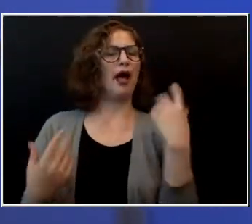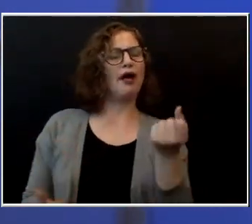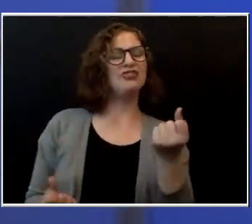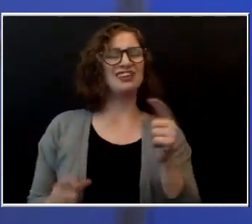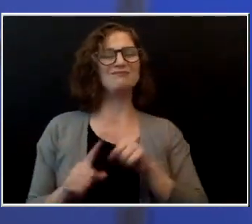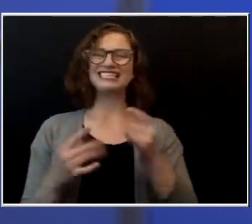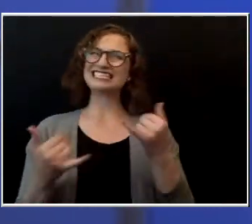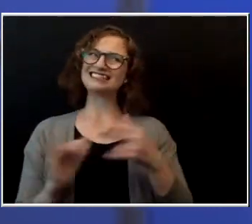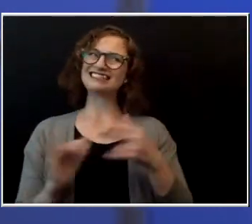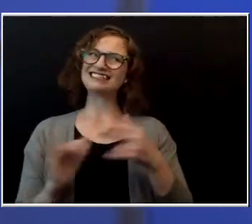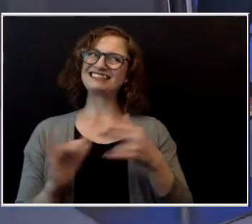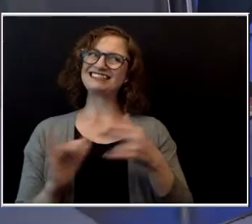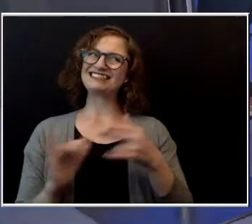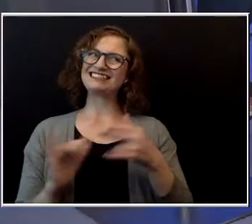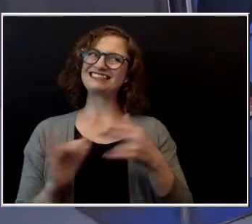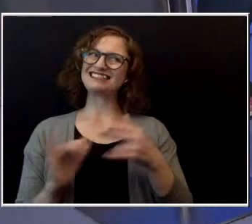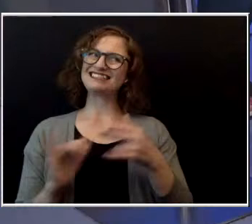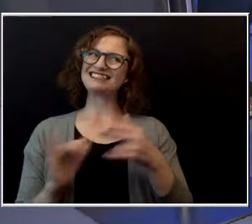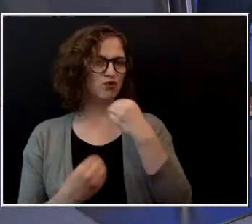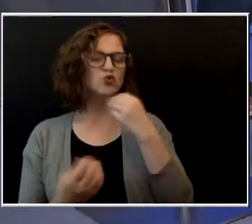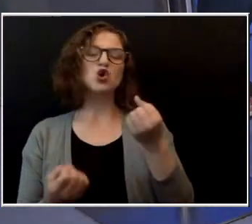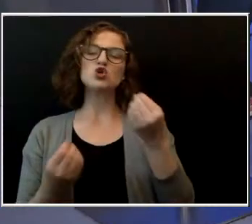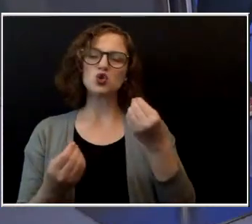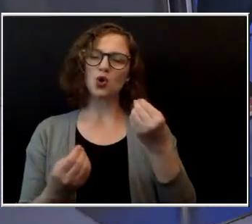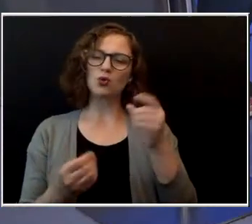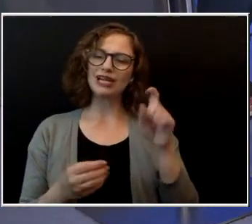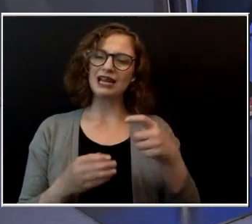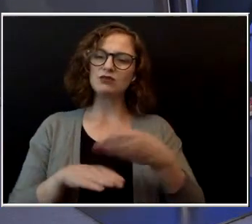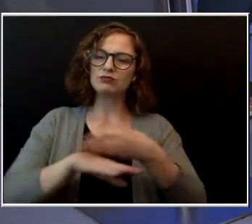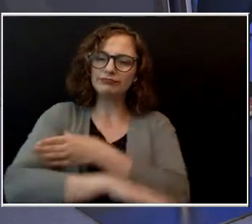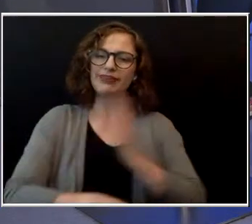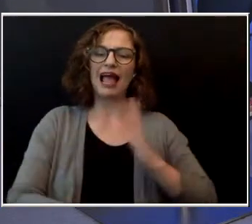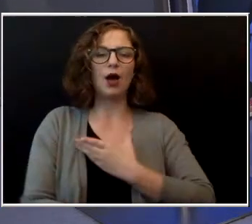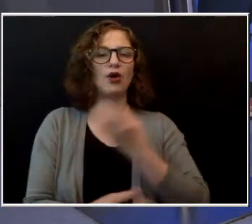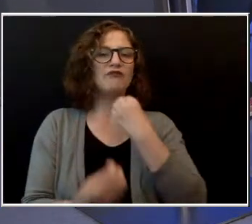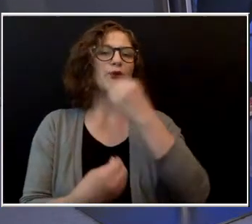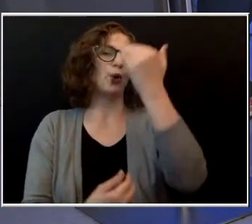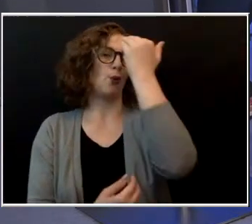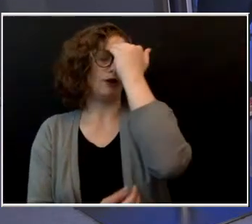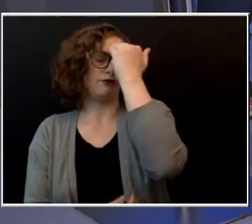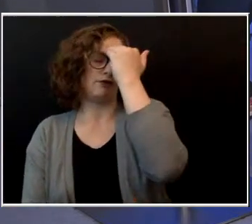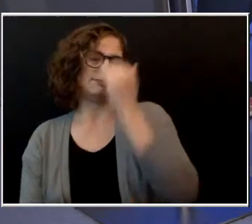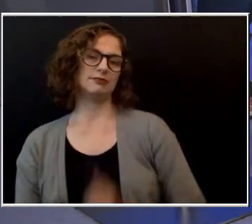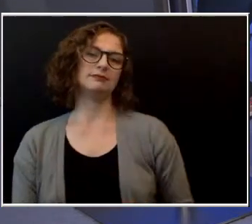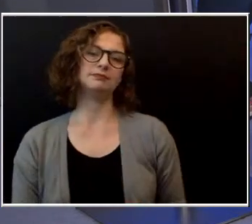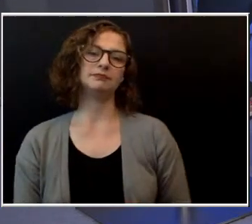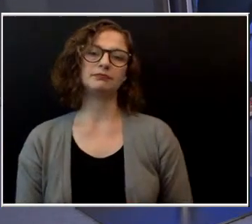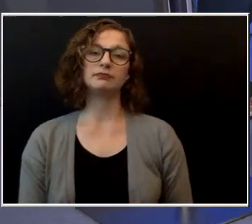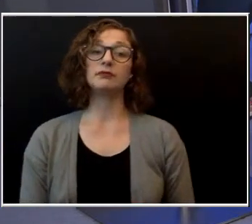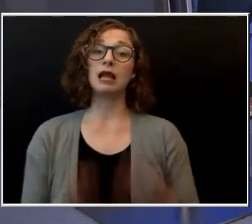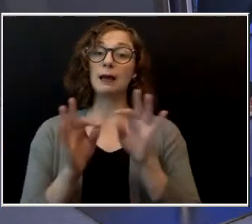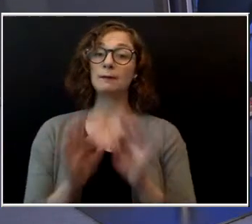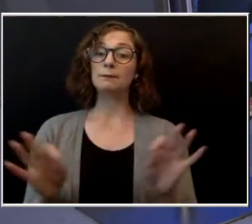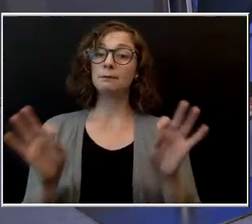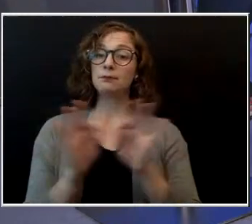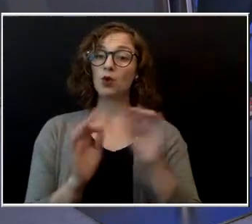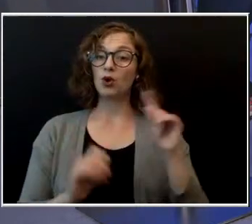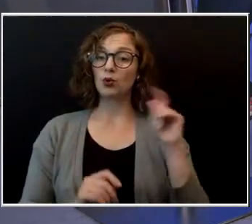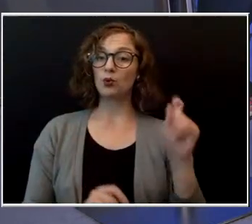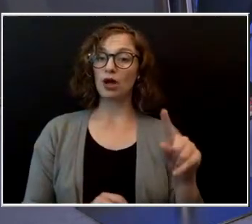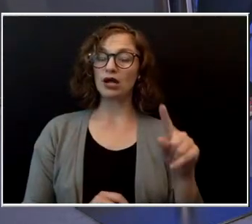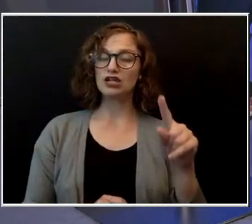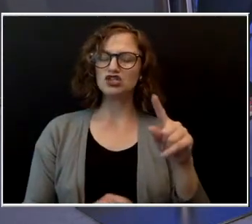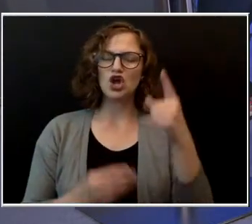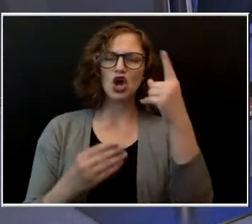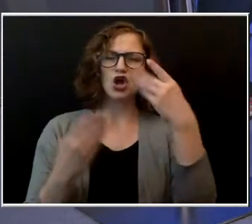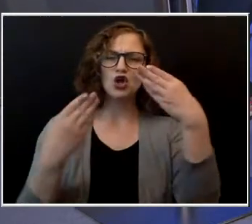of what we're eating. Okay, so here's a really important question. Dark chocolate, red, yellow, green. What do we follow there?